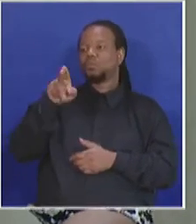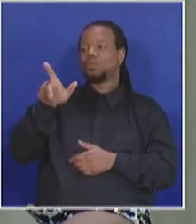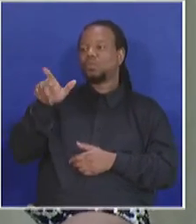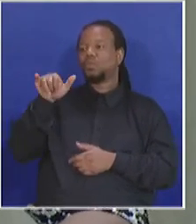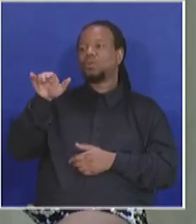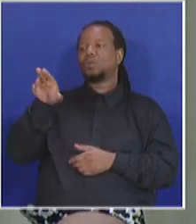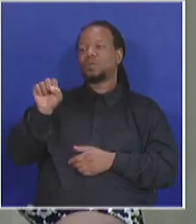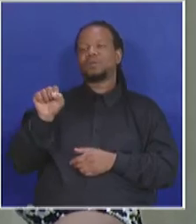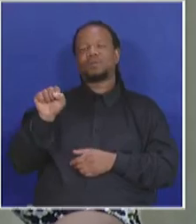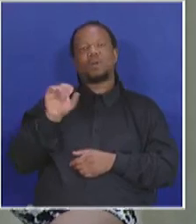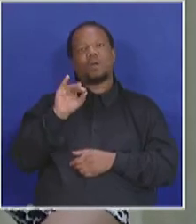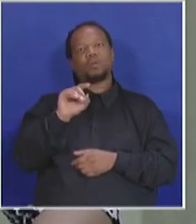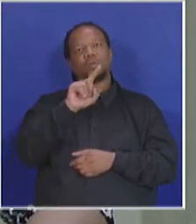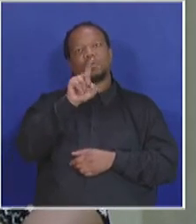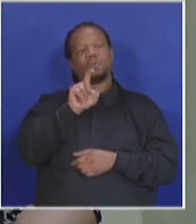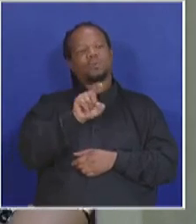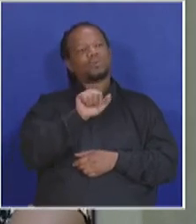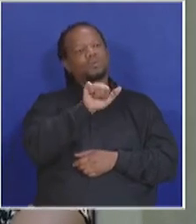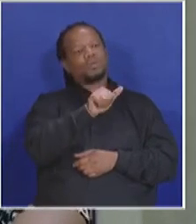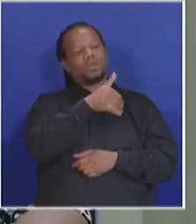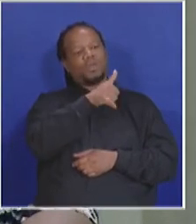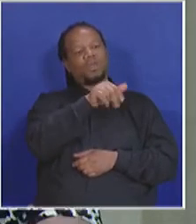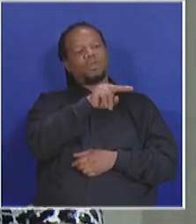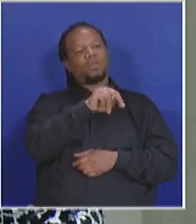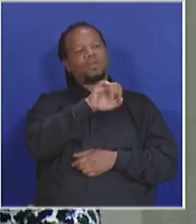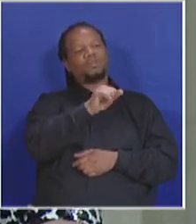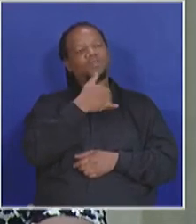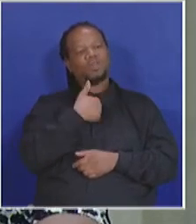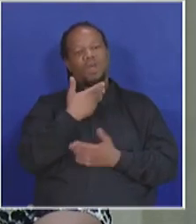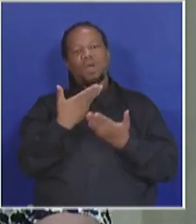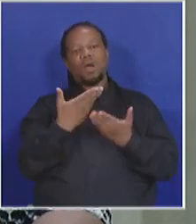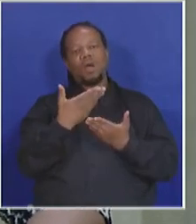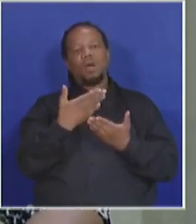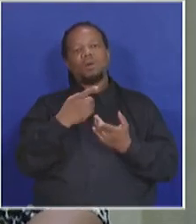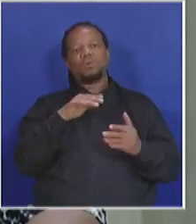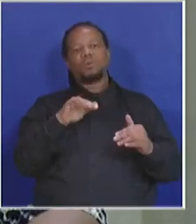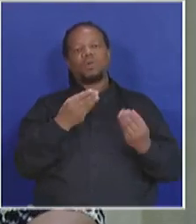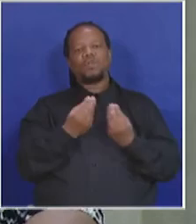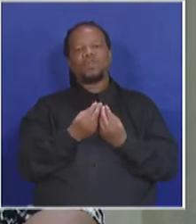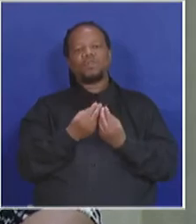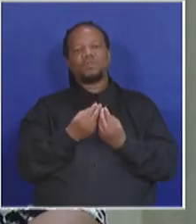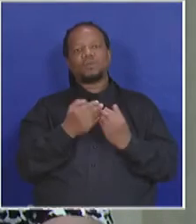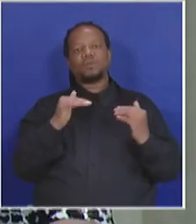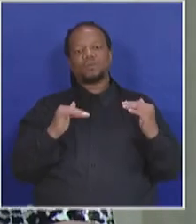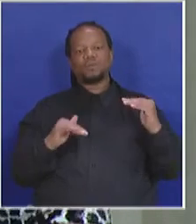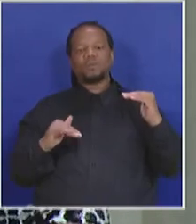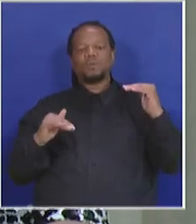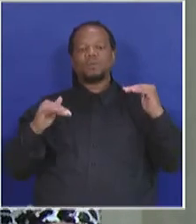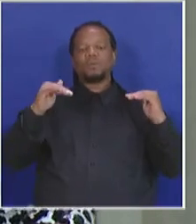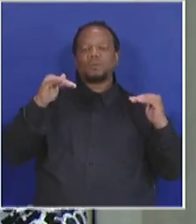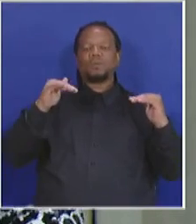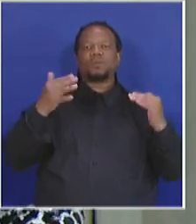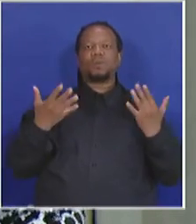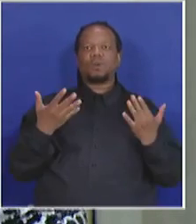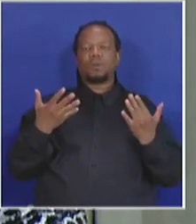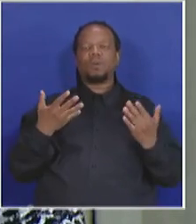important question. What do the ANC do to reverse the imbalances of the past? And standing here, I highlighted quite a number of